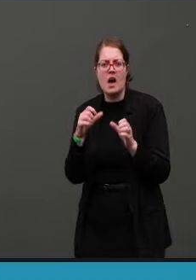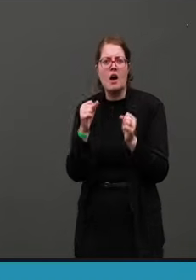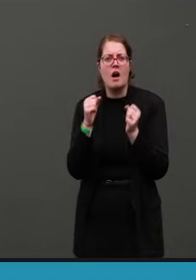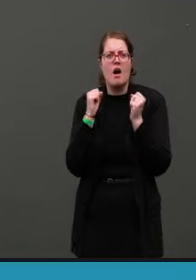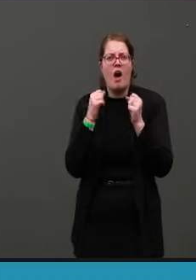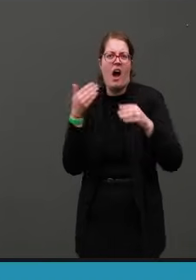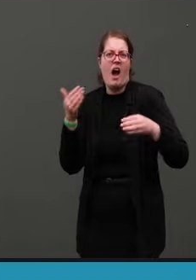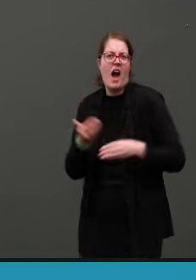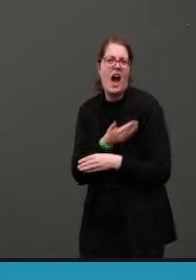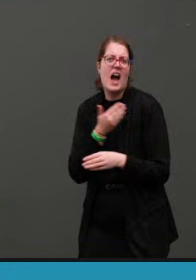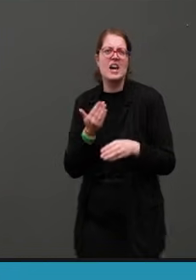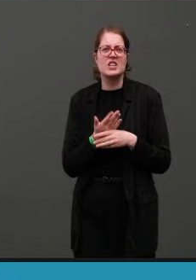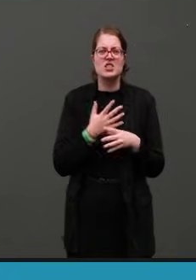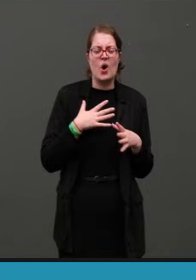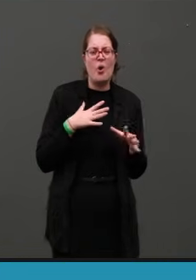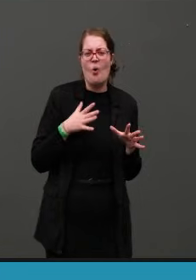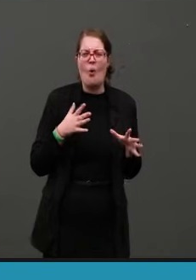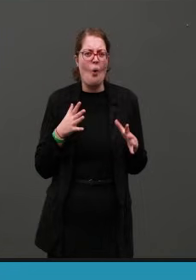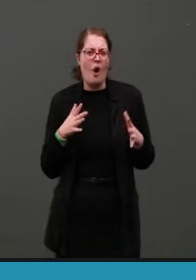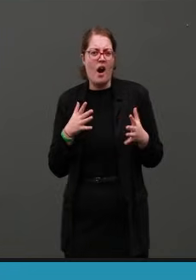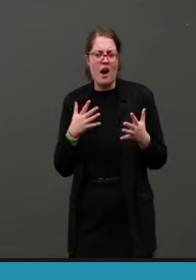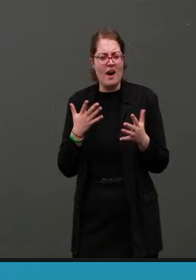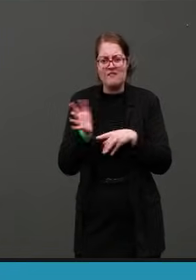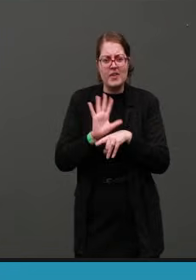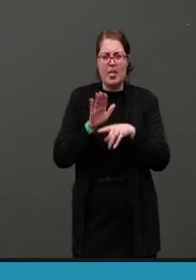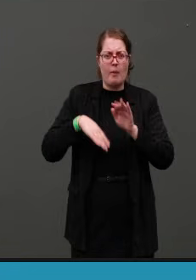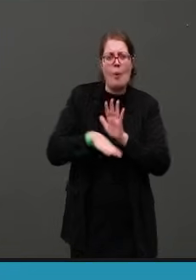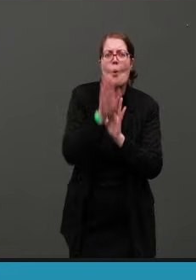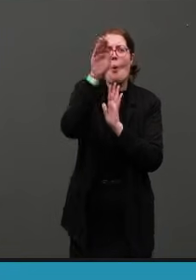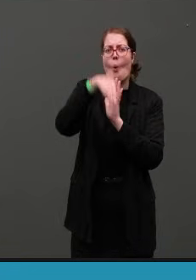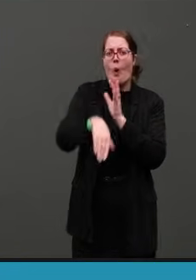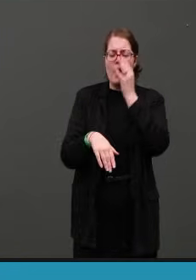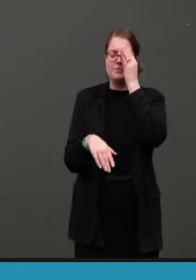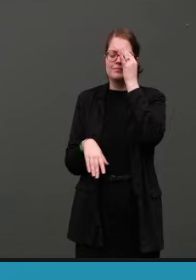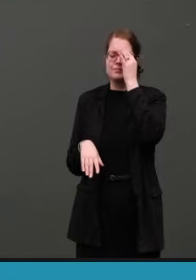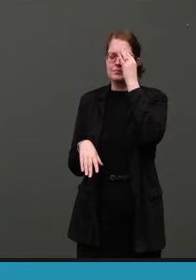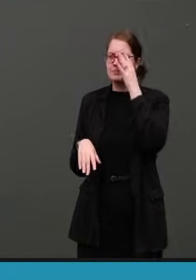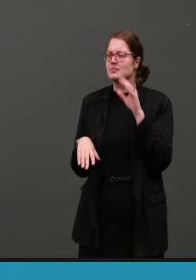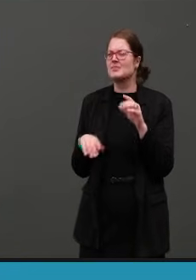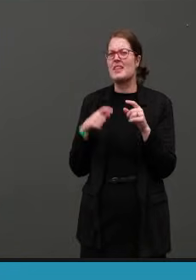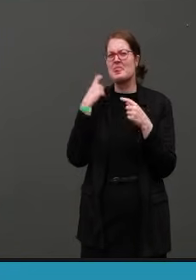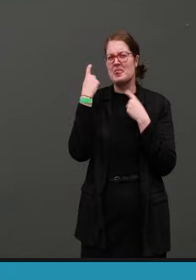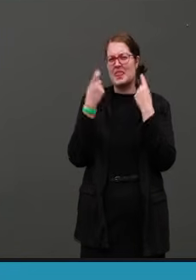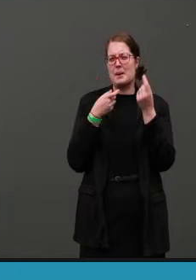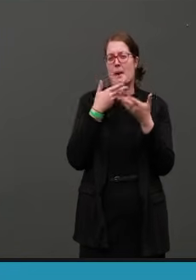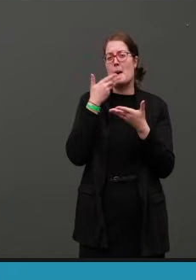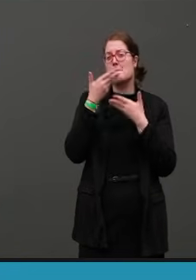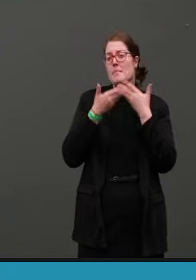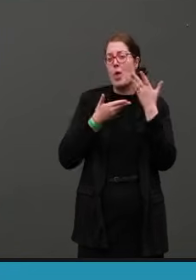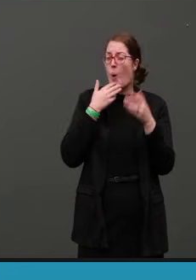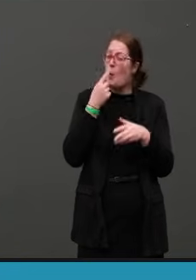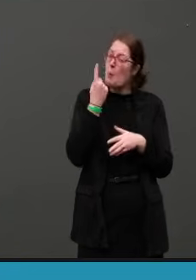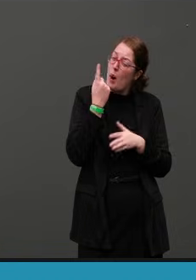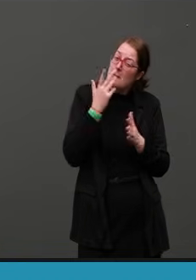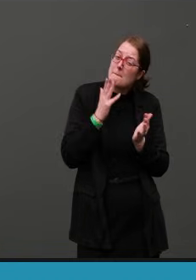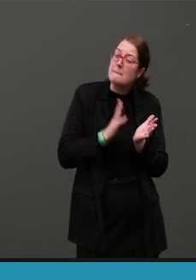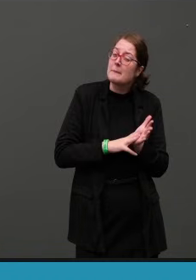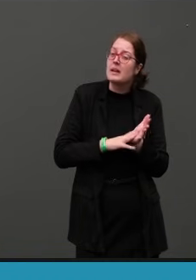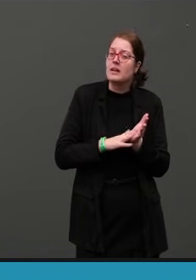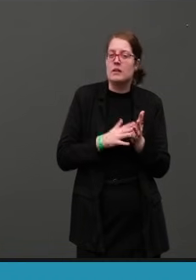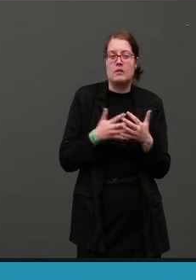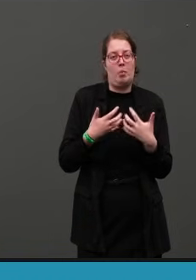real roller coaster of a movie. But if you stop to think about the plot for even a minute, it all breaks